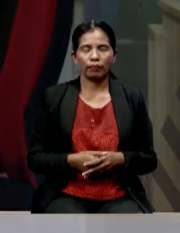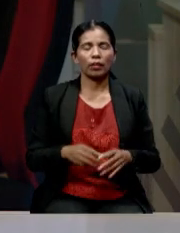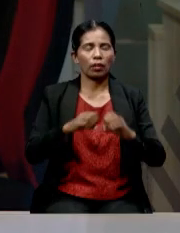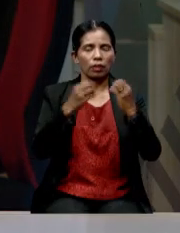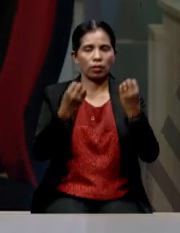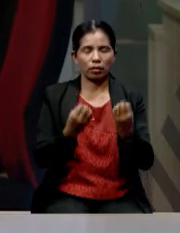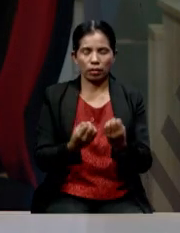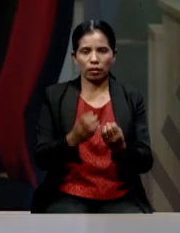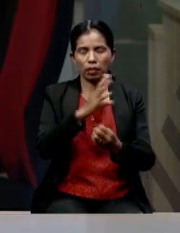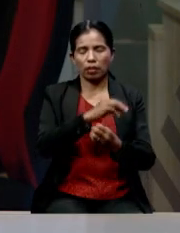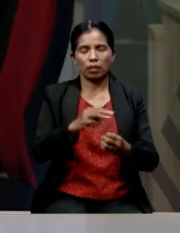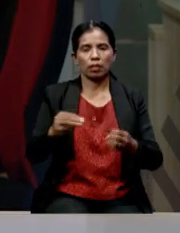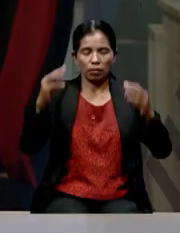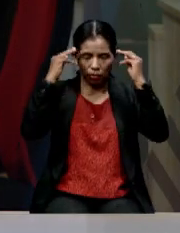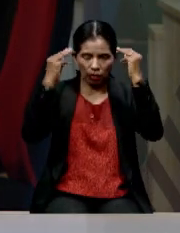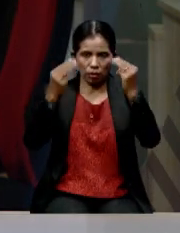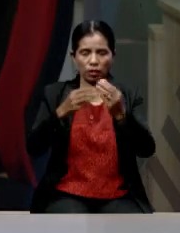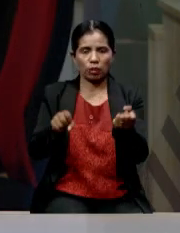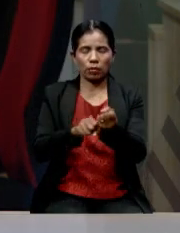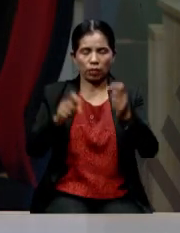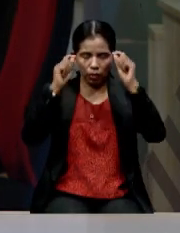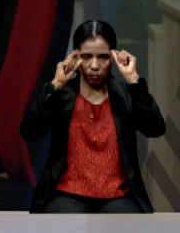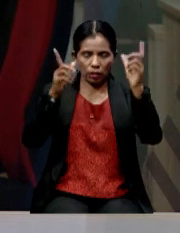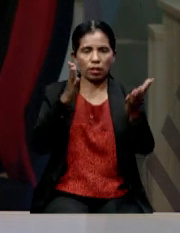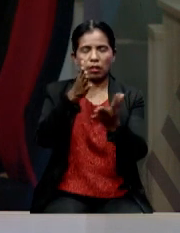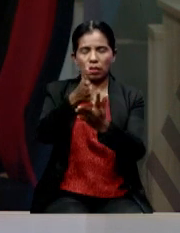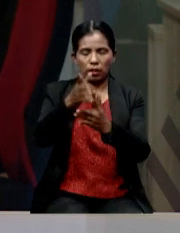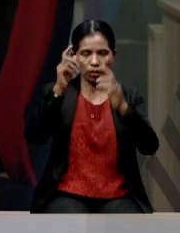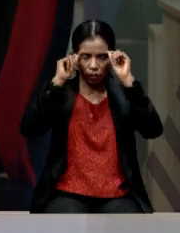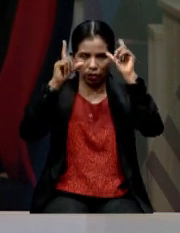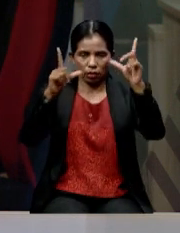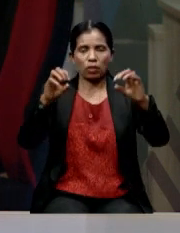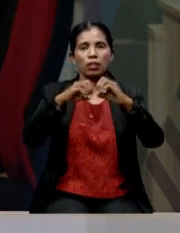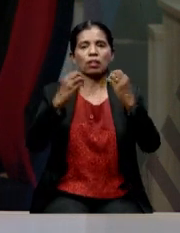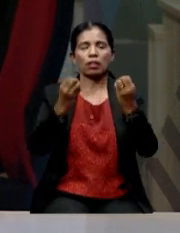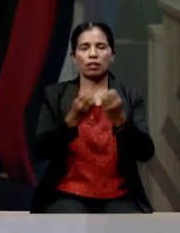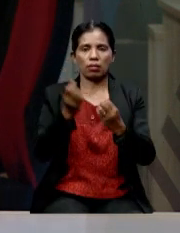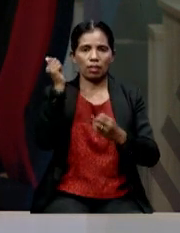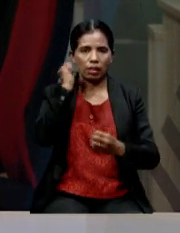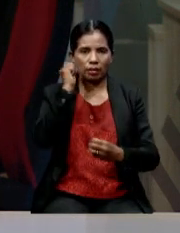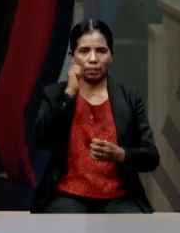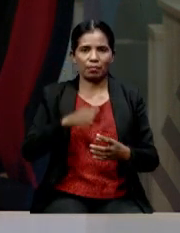Organização Muçulmano Muhammadiyah apoia Timor-Leste em adesão à organização ASEAN.